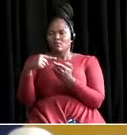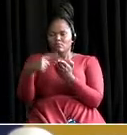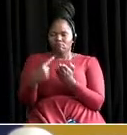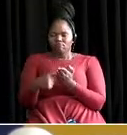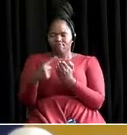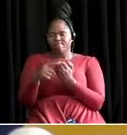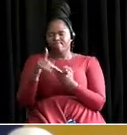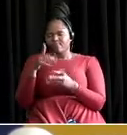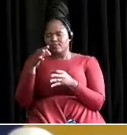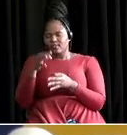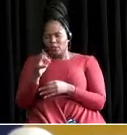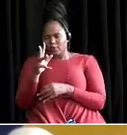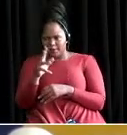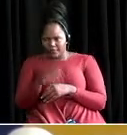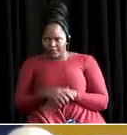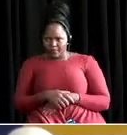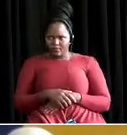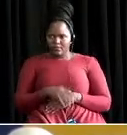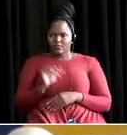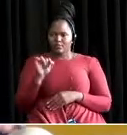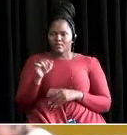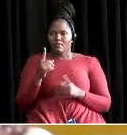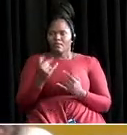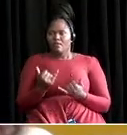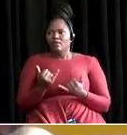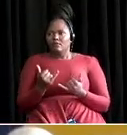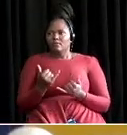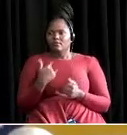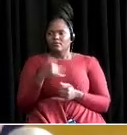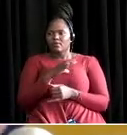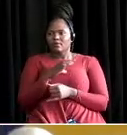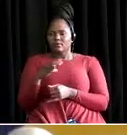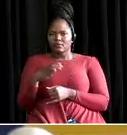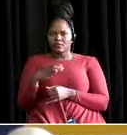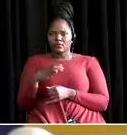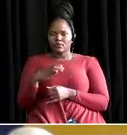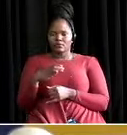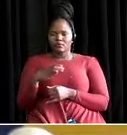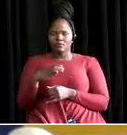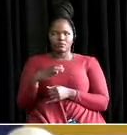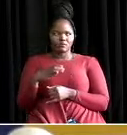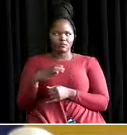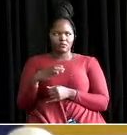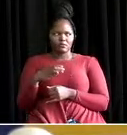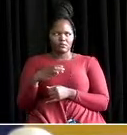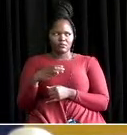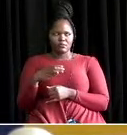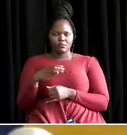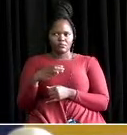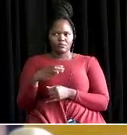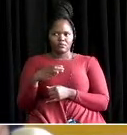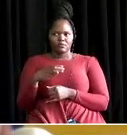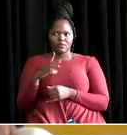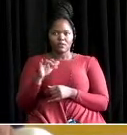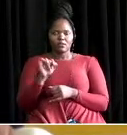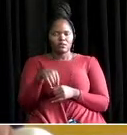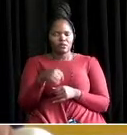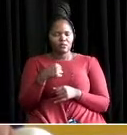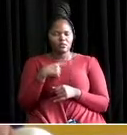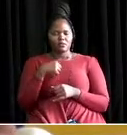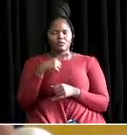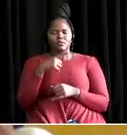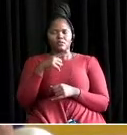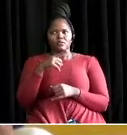be concluded. In that note, councillors. Very Honorable Speaker.